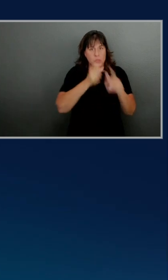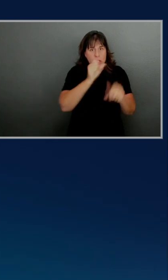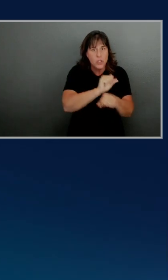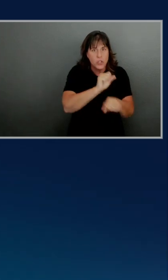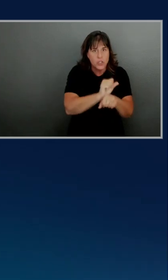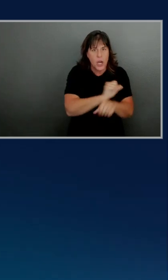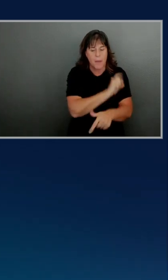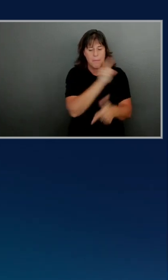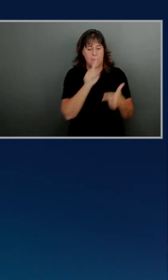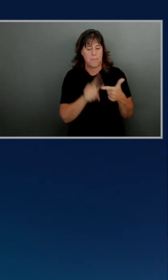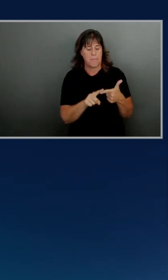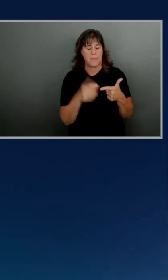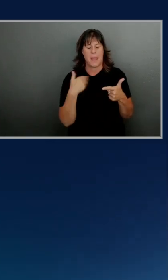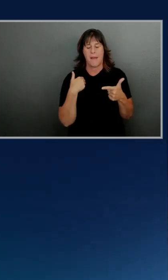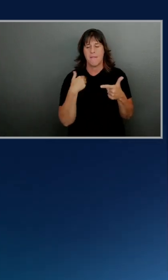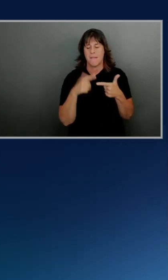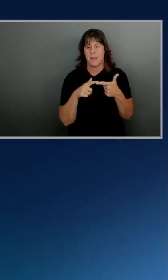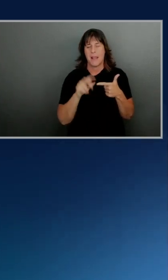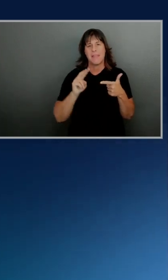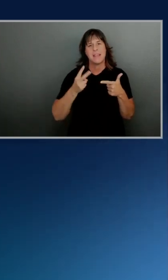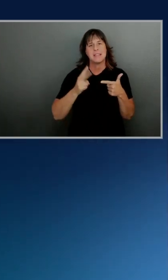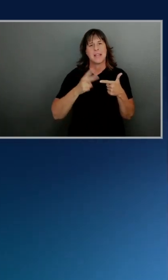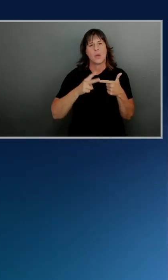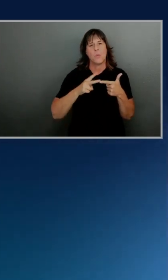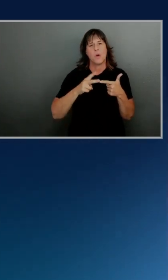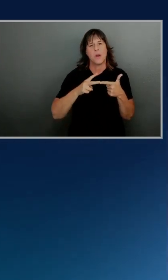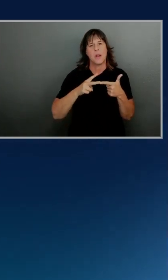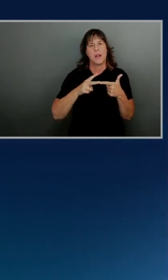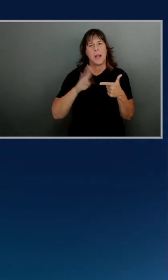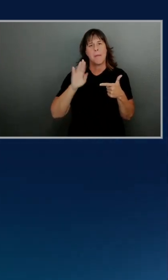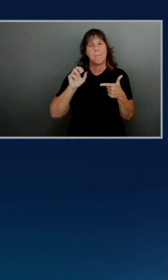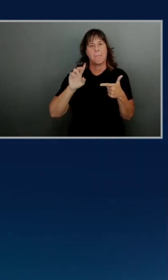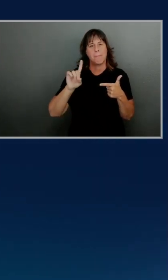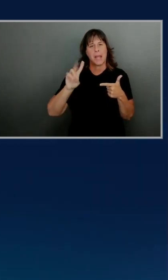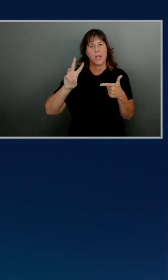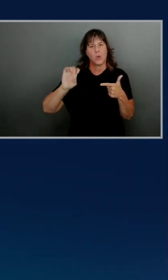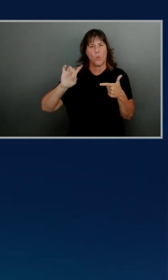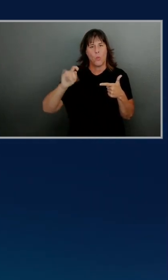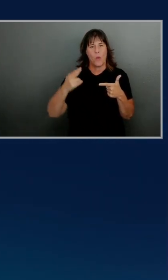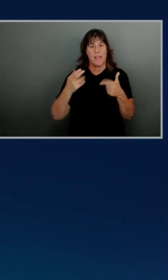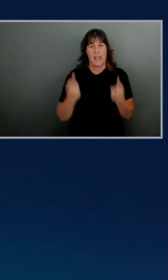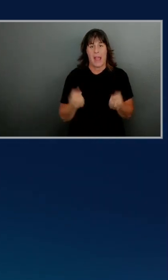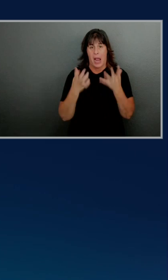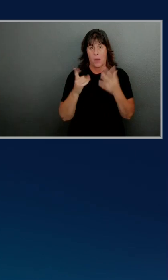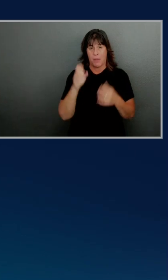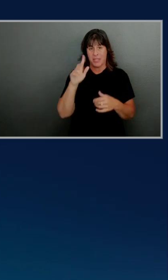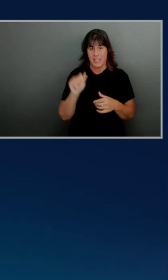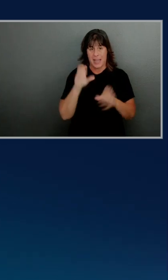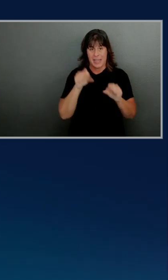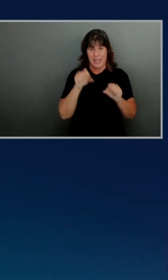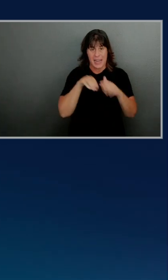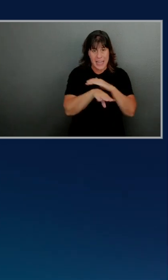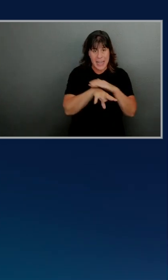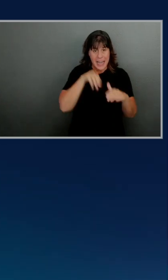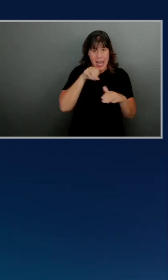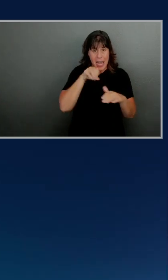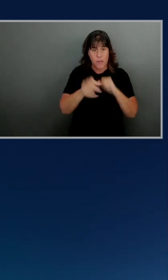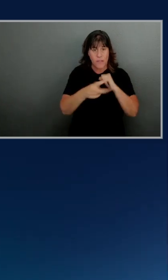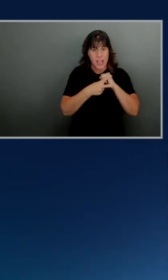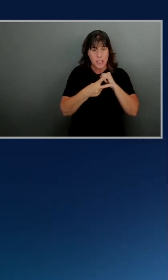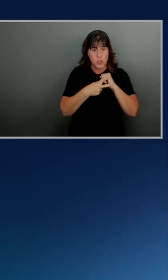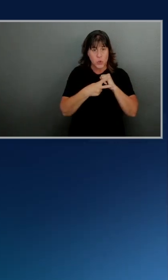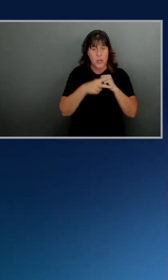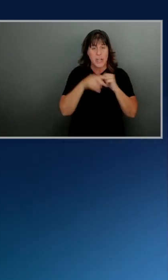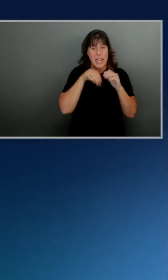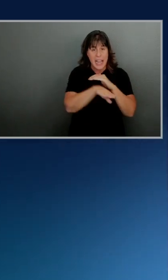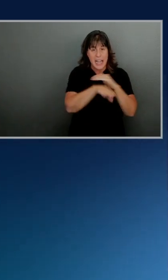Then there's the second one, which is bandwidth, right? How much data can I get into and out of that storage infrastructure and into and out of each one of